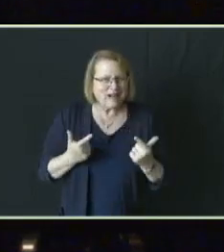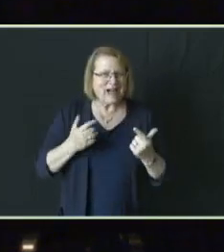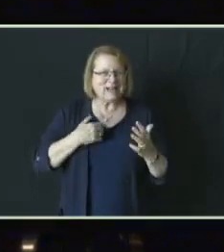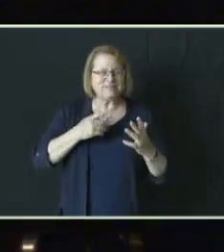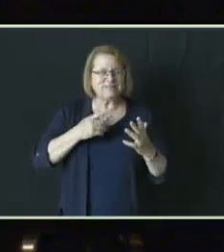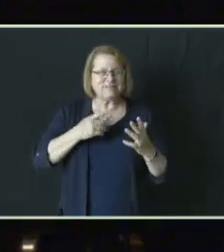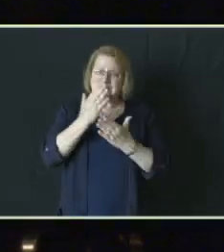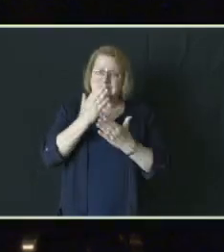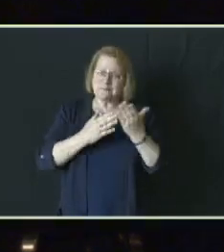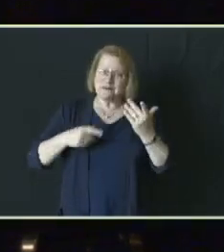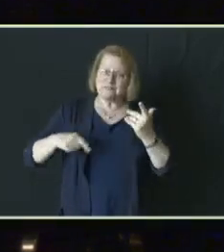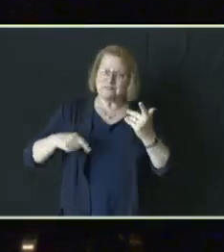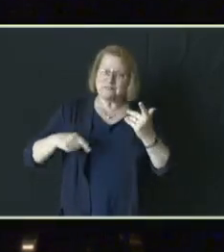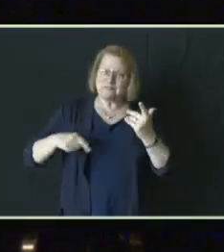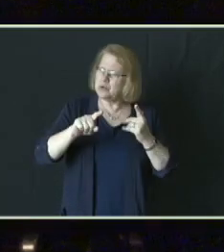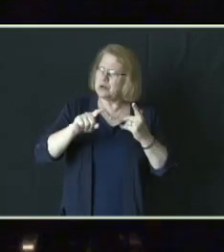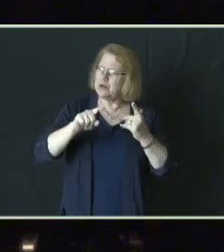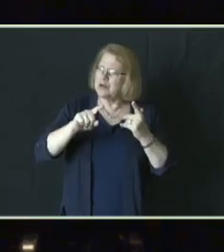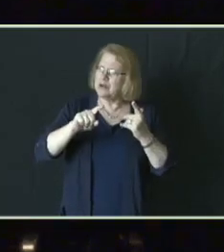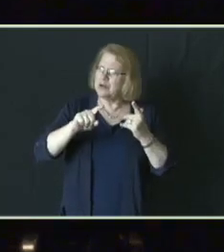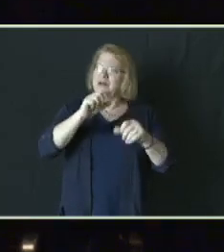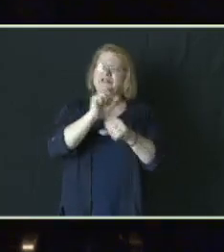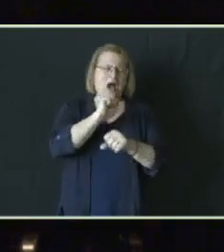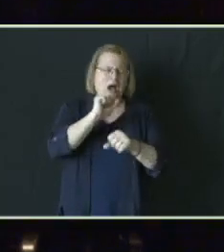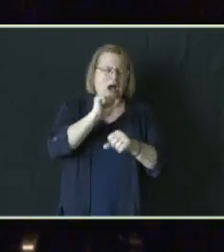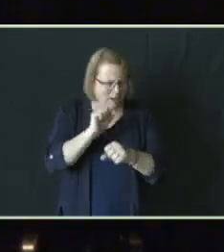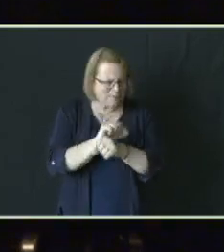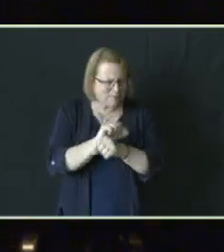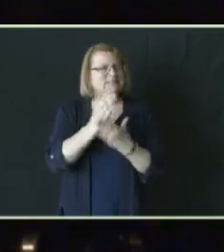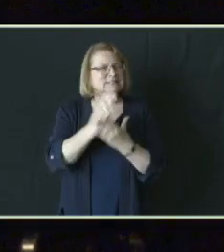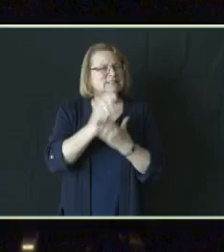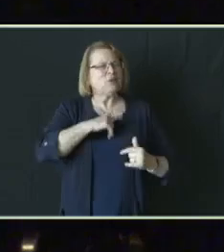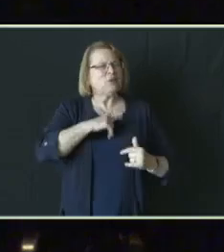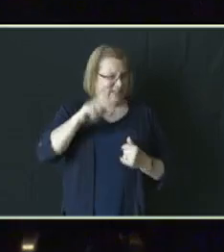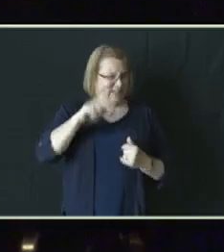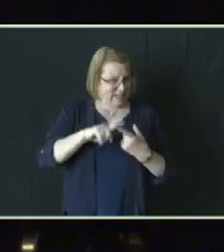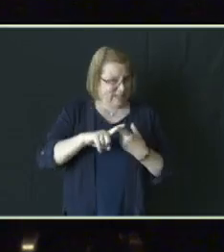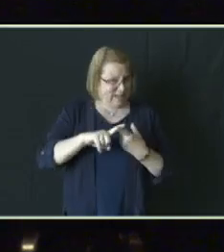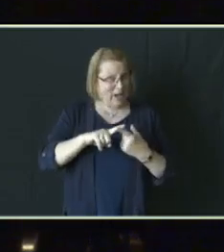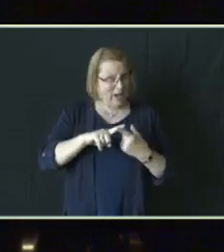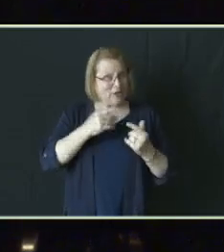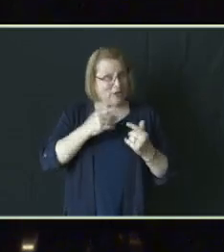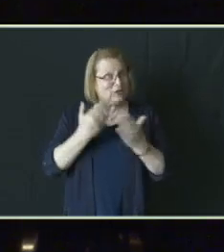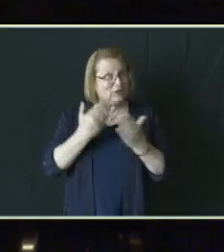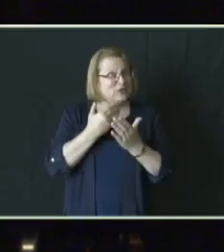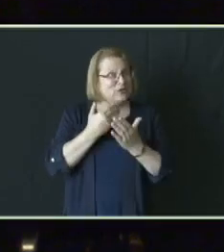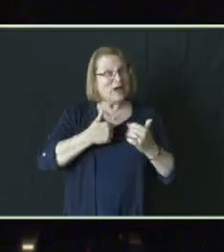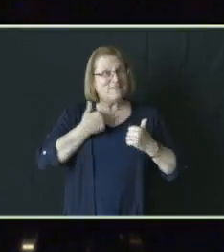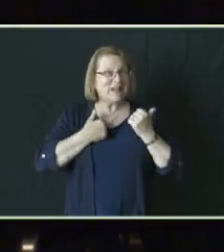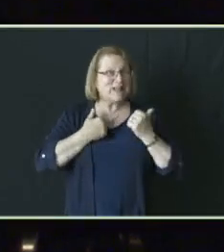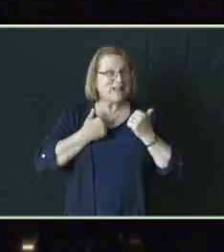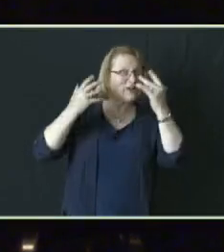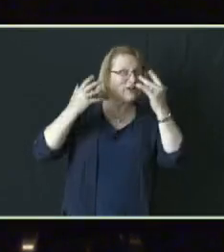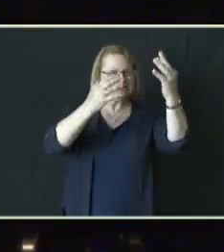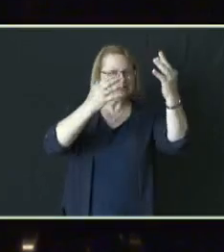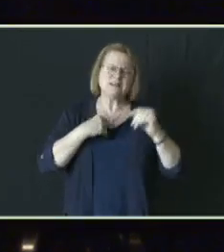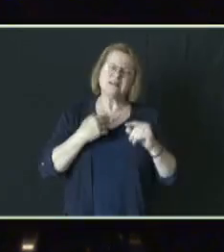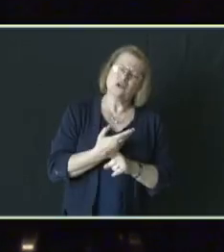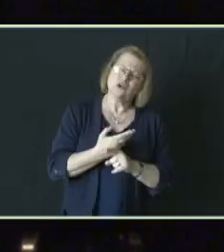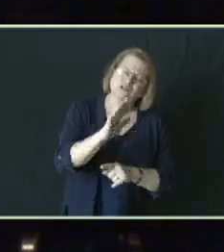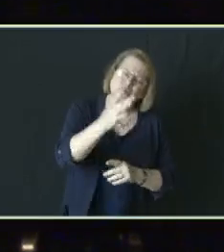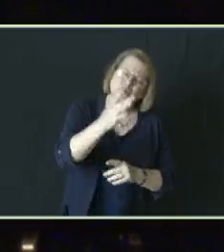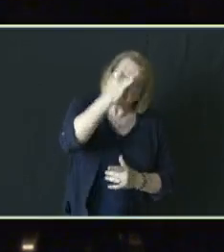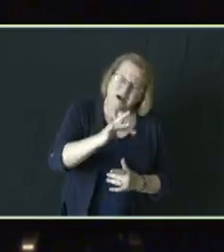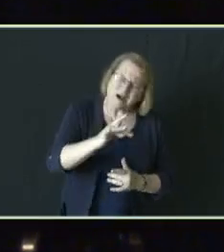of you, and while others of you are thinking about promising new ventures. So by all means, please use your considerable smarts, knowledge,